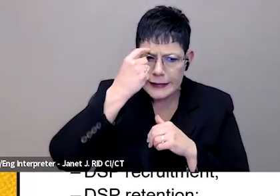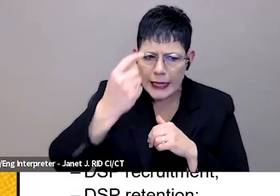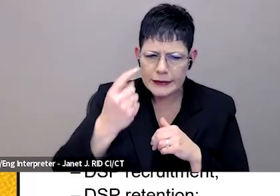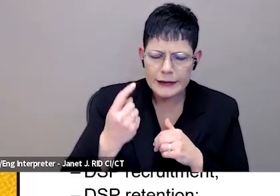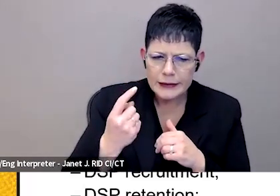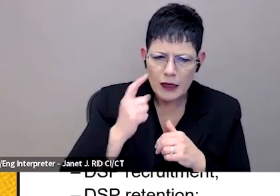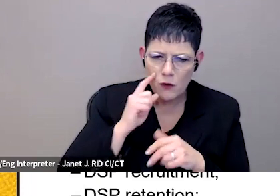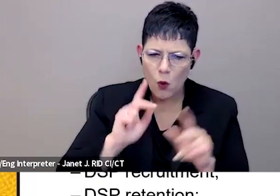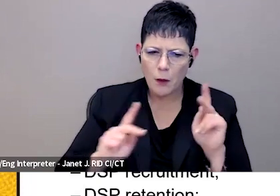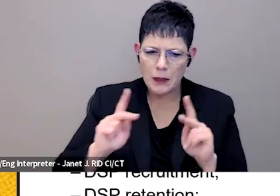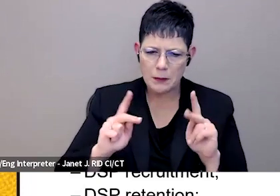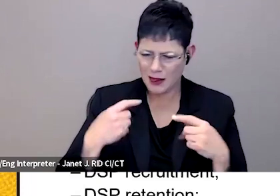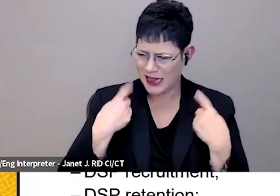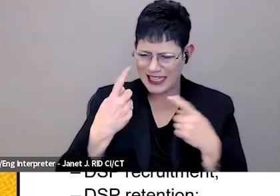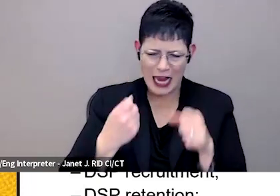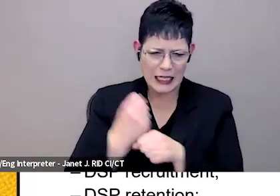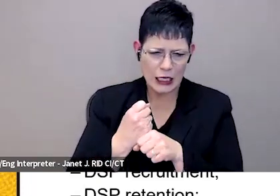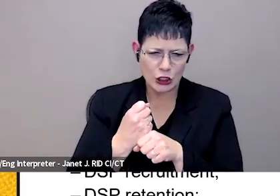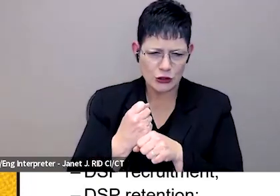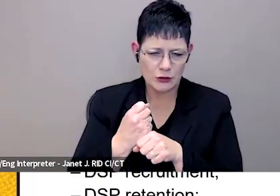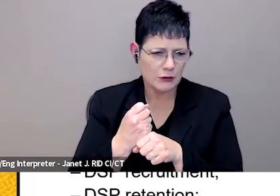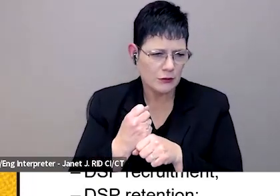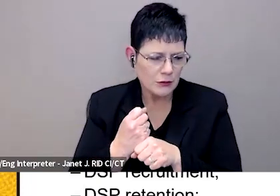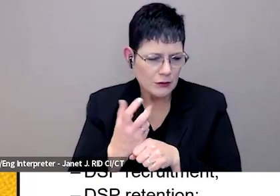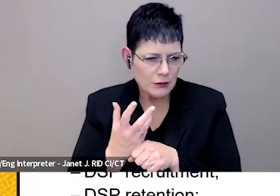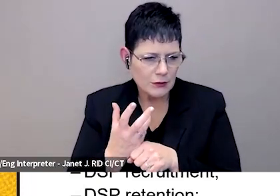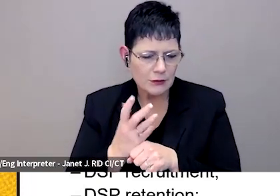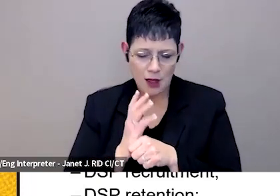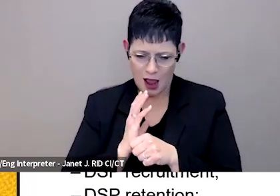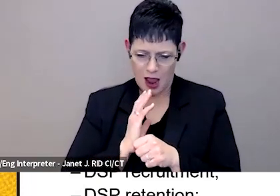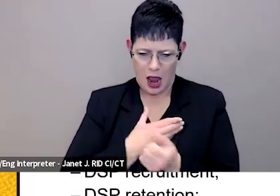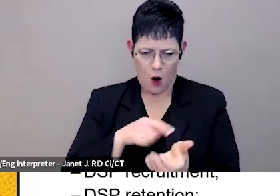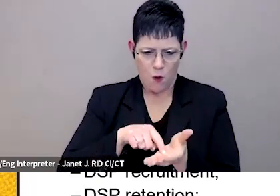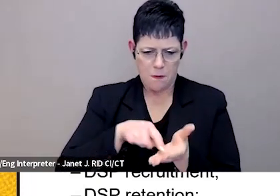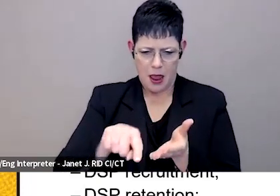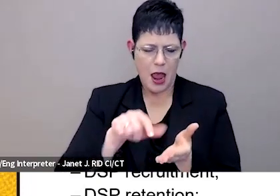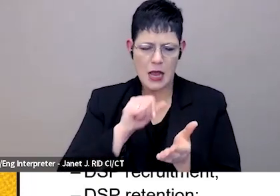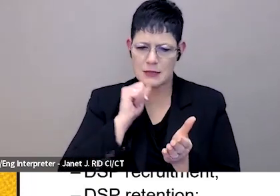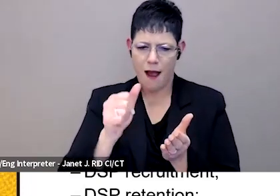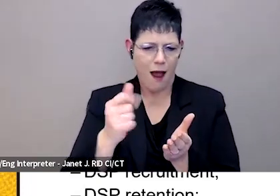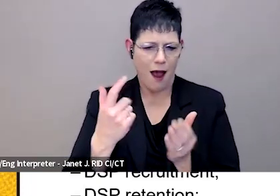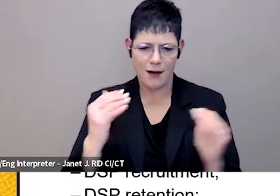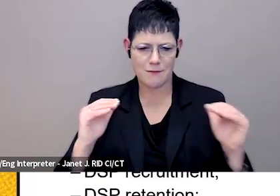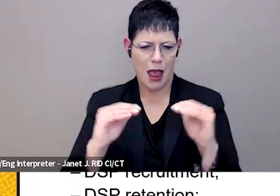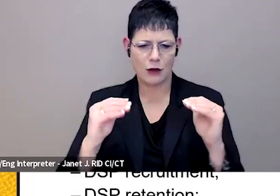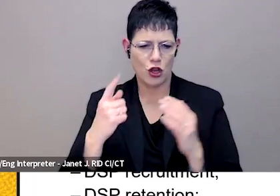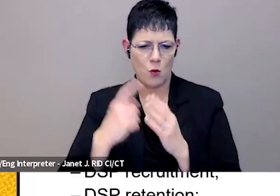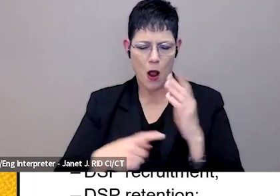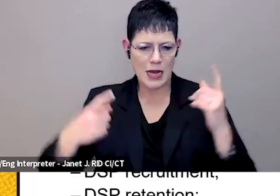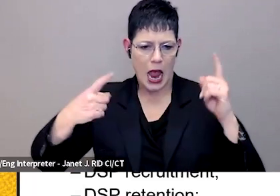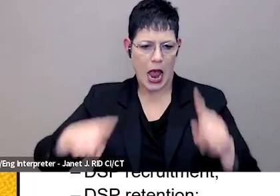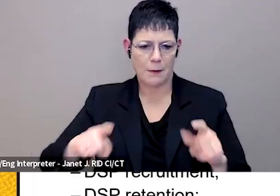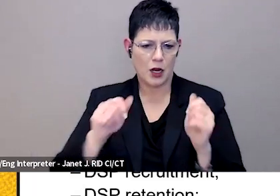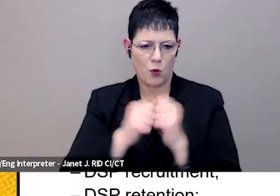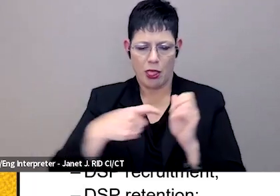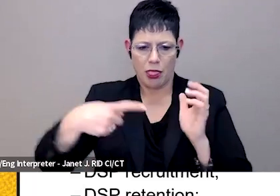for home care workers in the last 10 years. And so our wages are not rising with the level of inflation, and that are all reasons